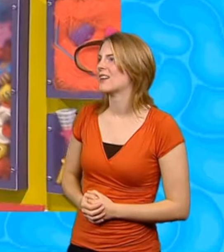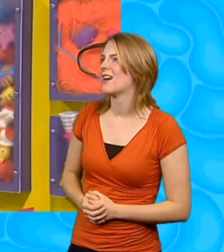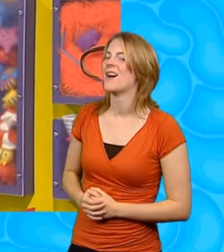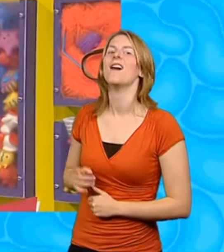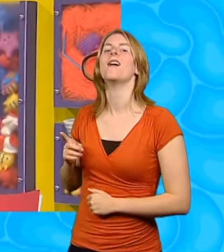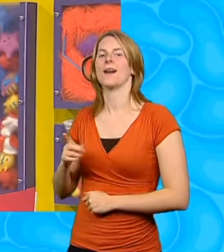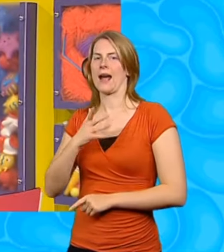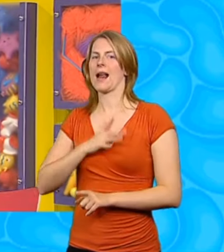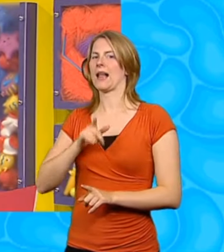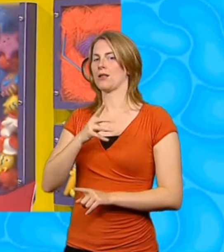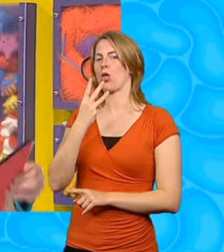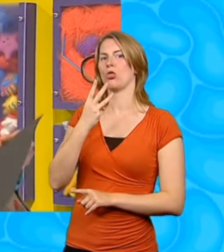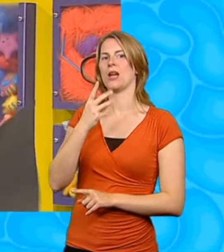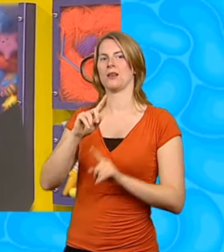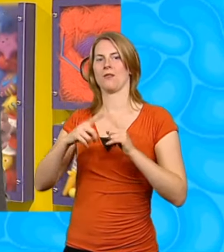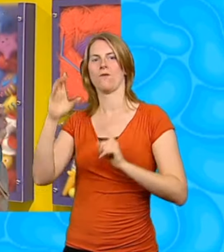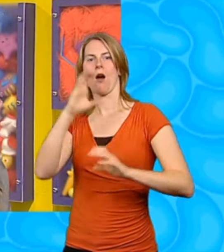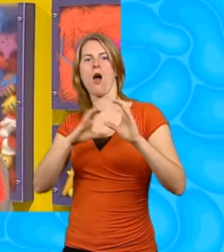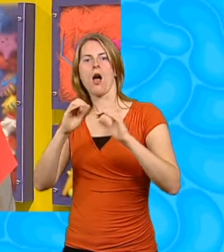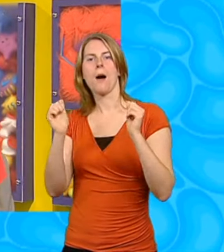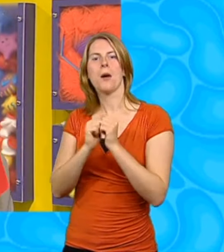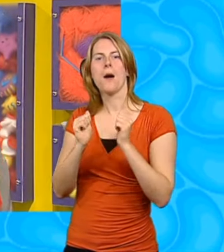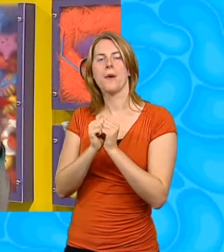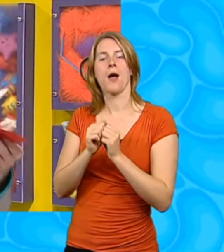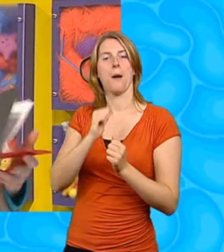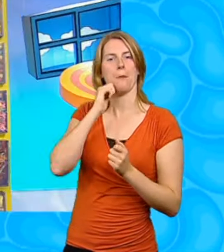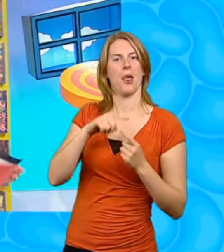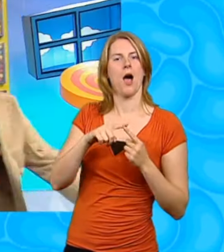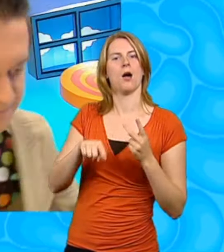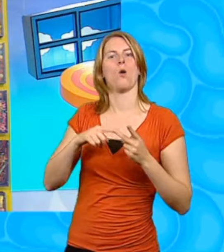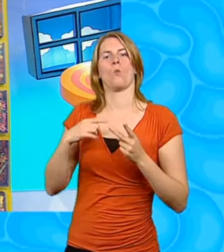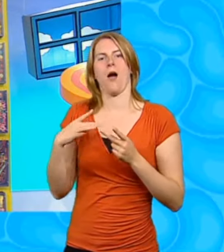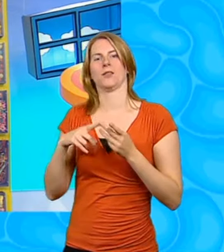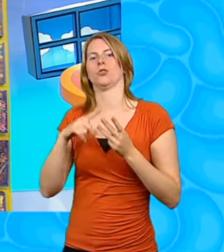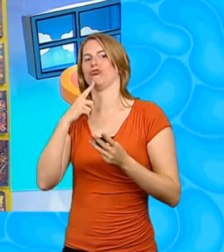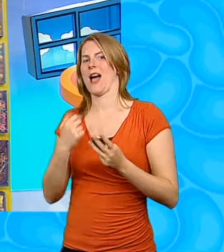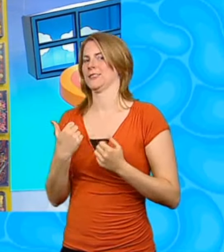You need three colours of paper. Black, white and red looks good.